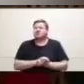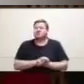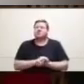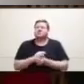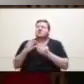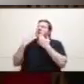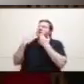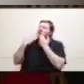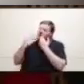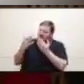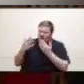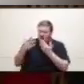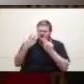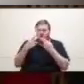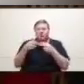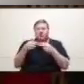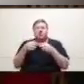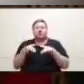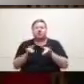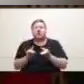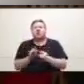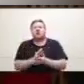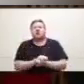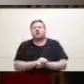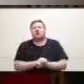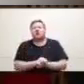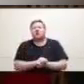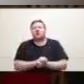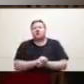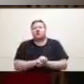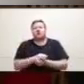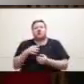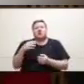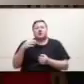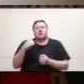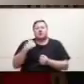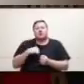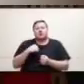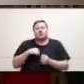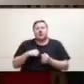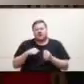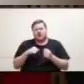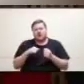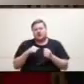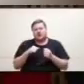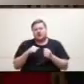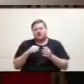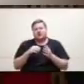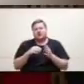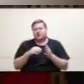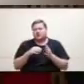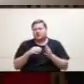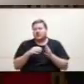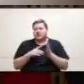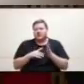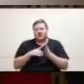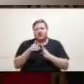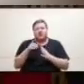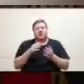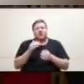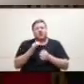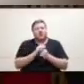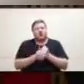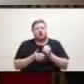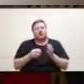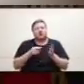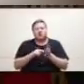Thank you very much, Honorable Chair. The municipality developed the post-audit action plan subsequent